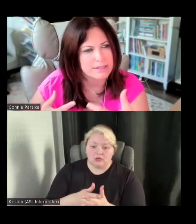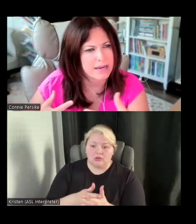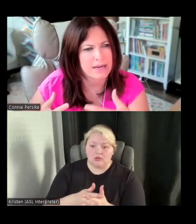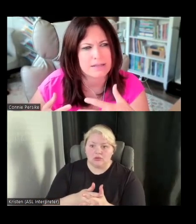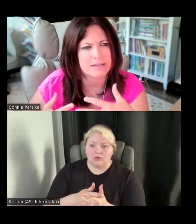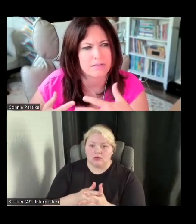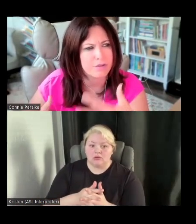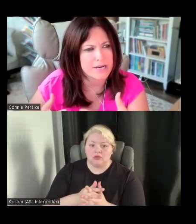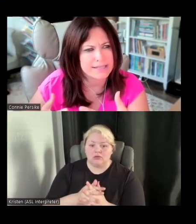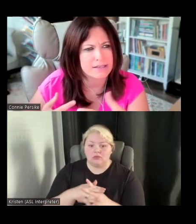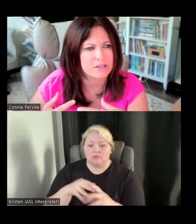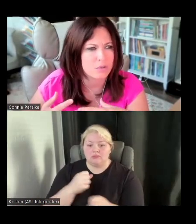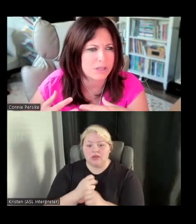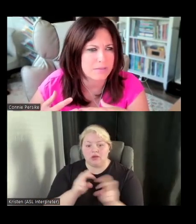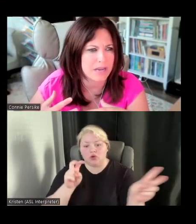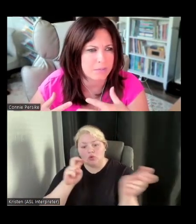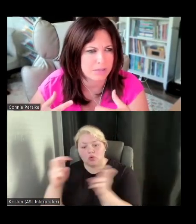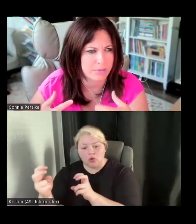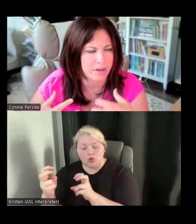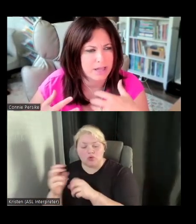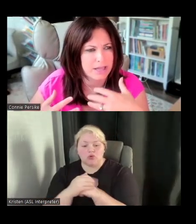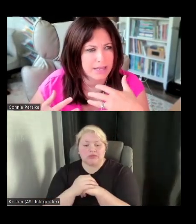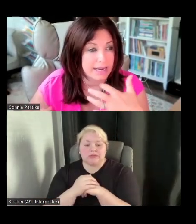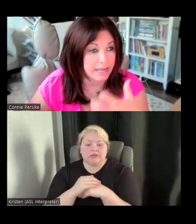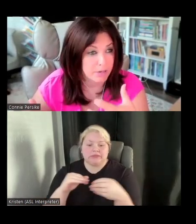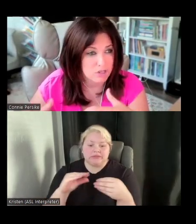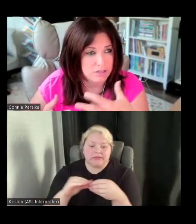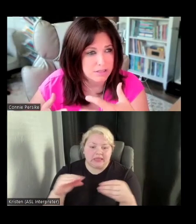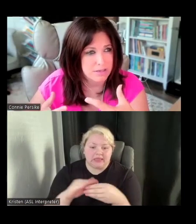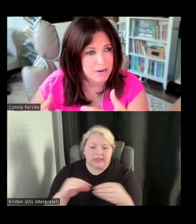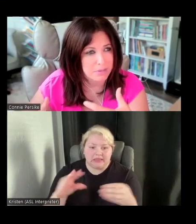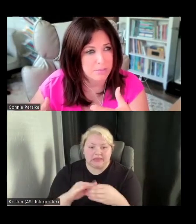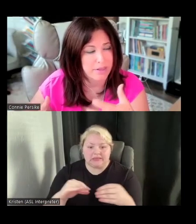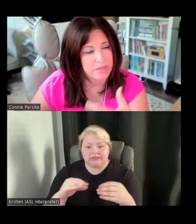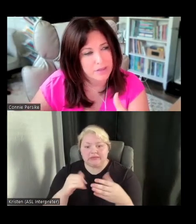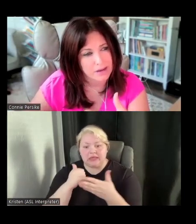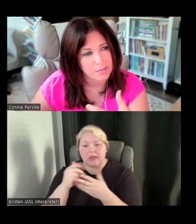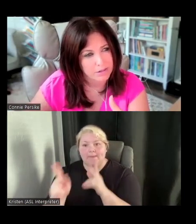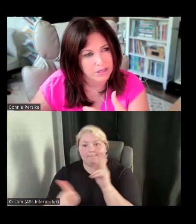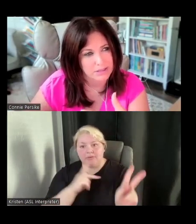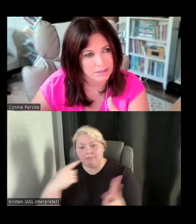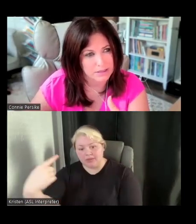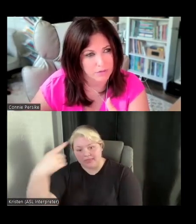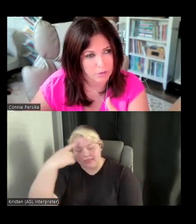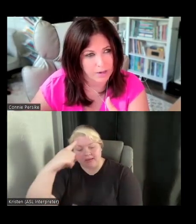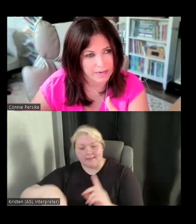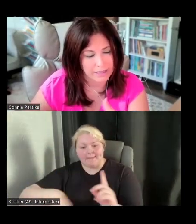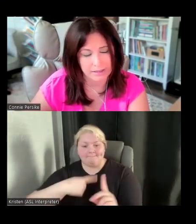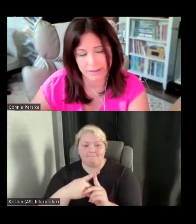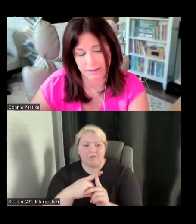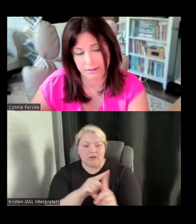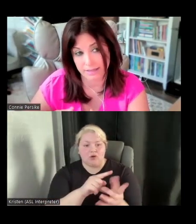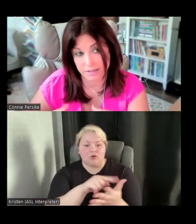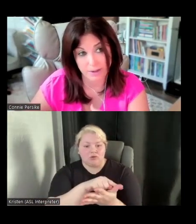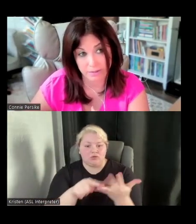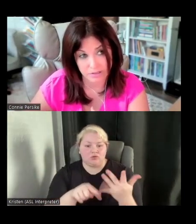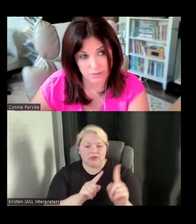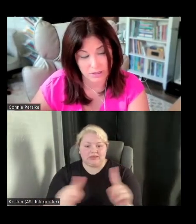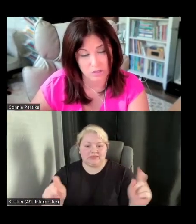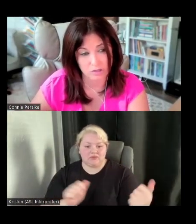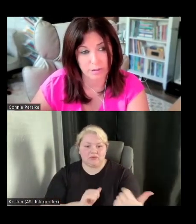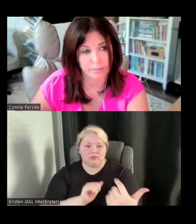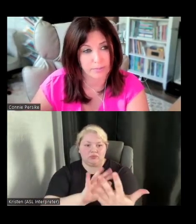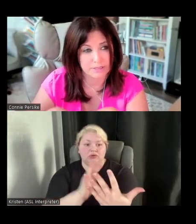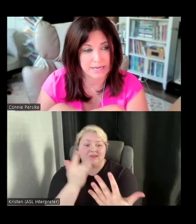and sayings and phrases to really make people, and images to make people think about things in a different way. That's why I was